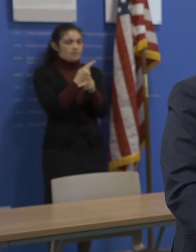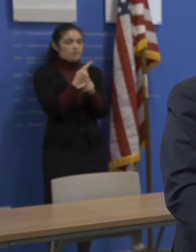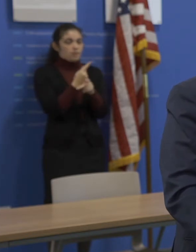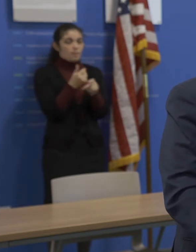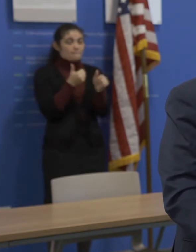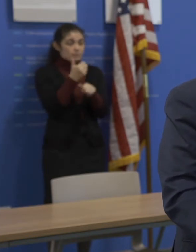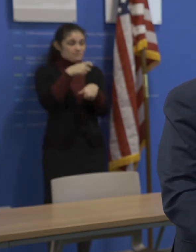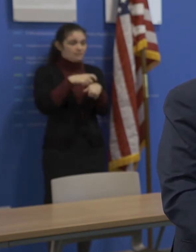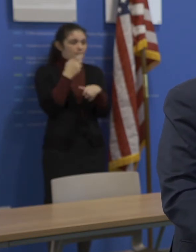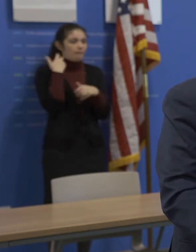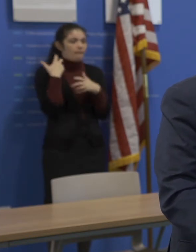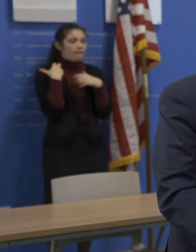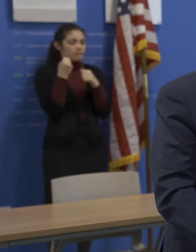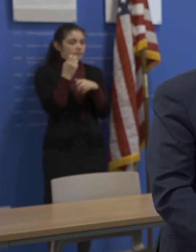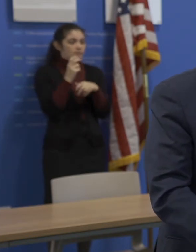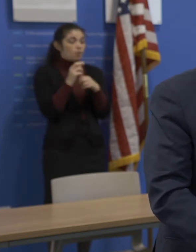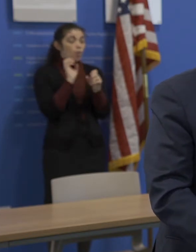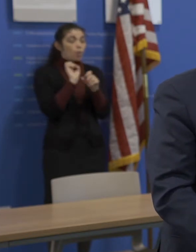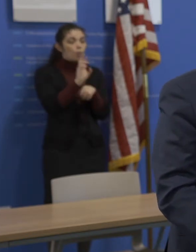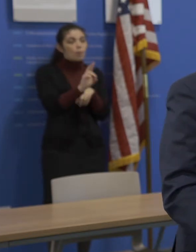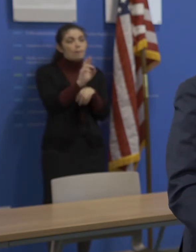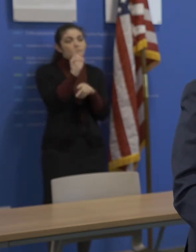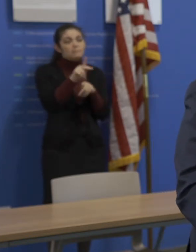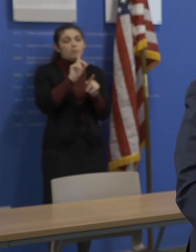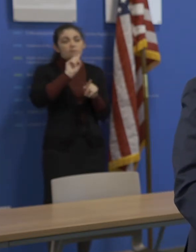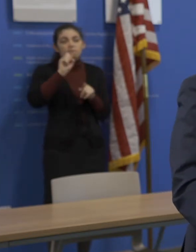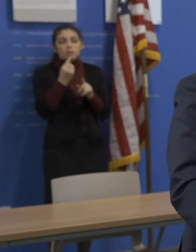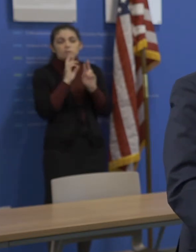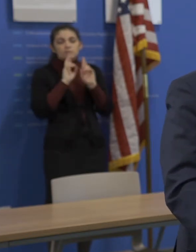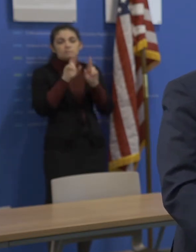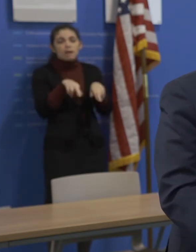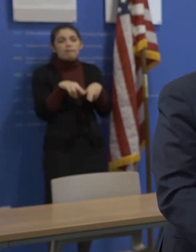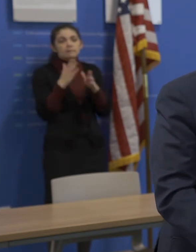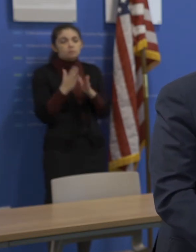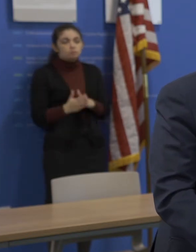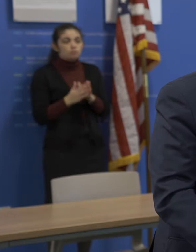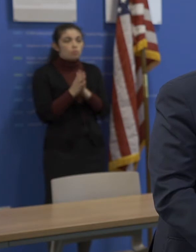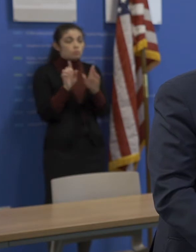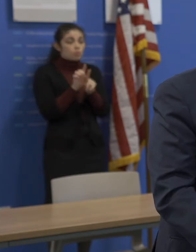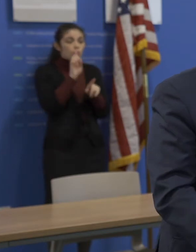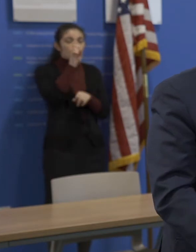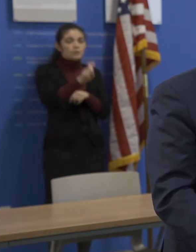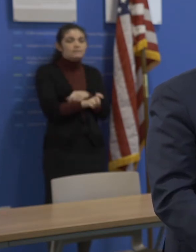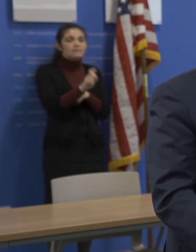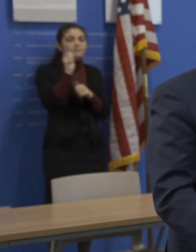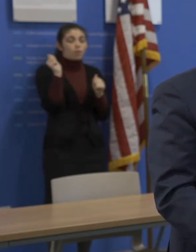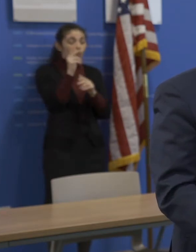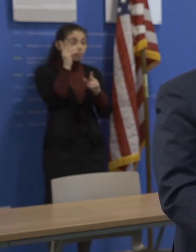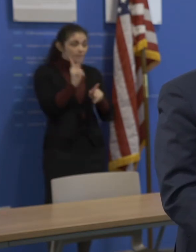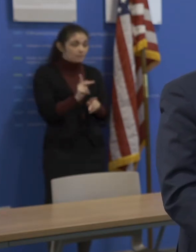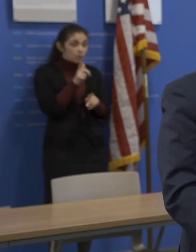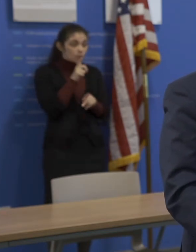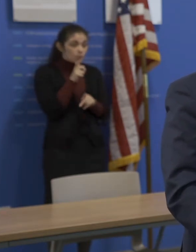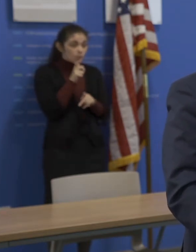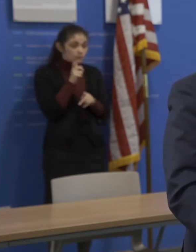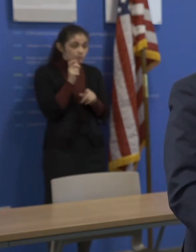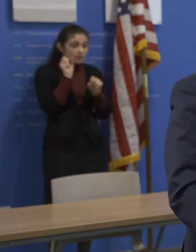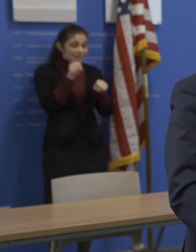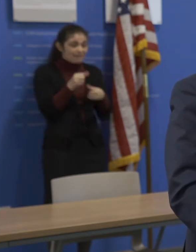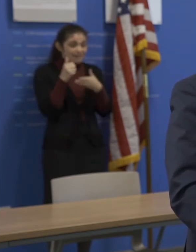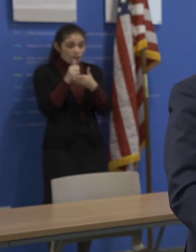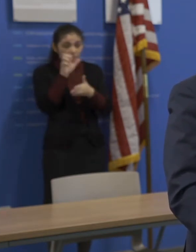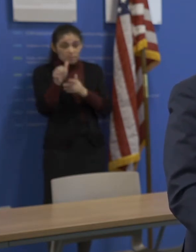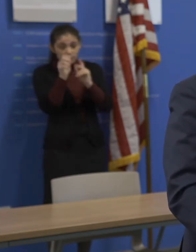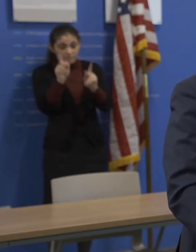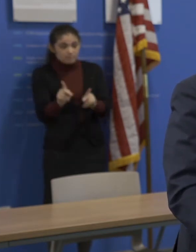in hospitals and first responders. This equipment is absolutely necessary to protect the people so that they can do their